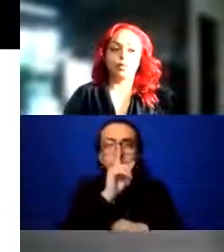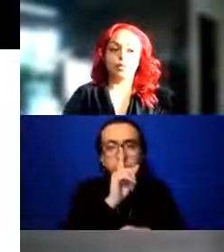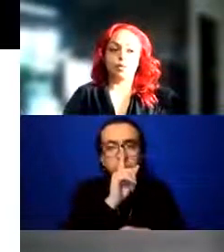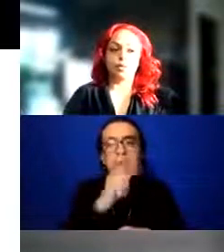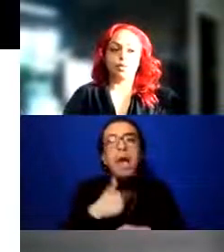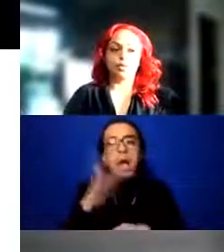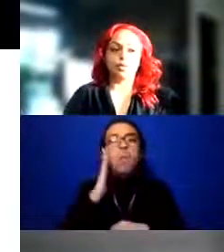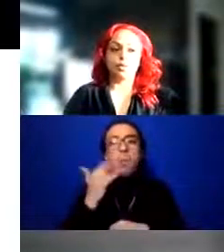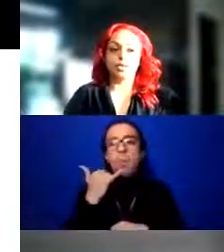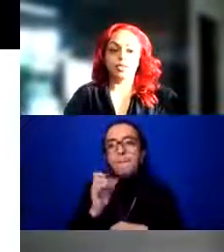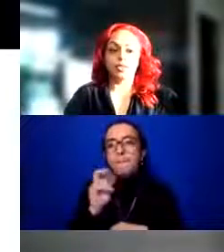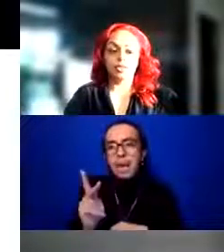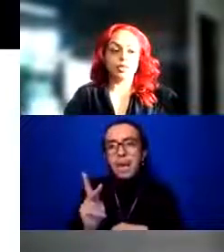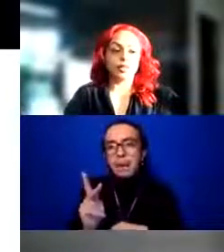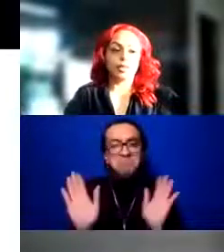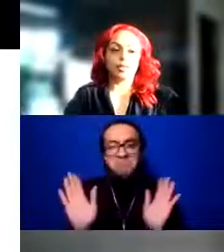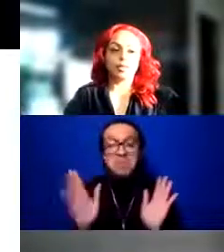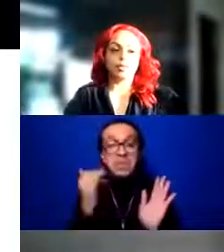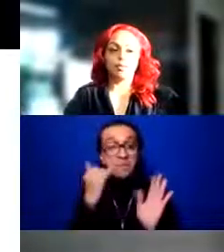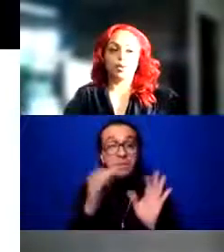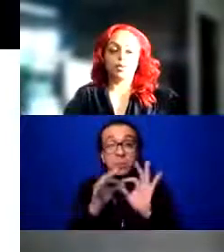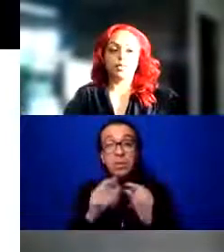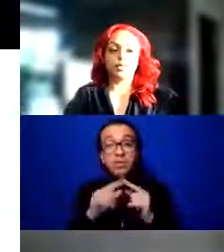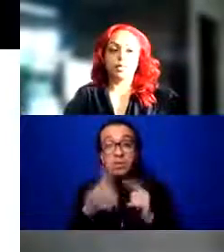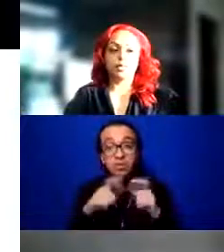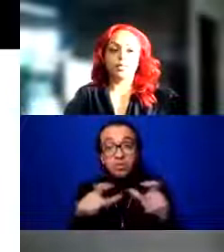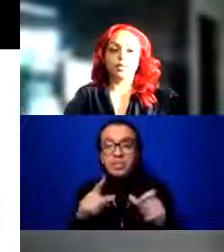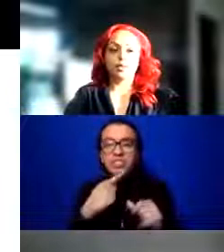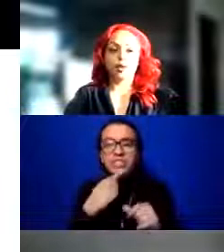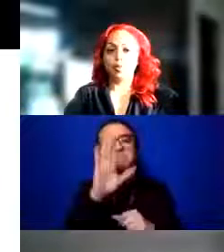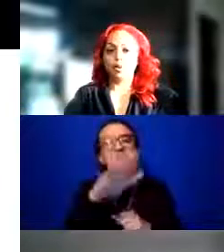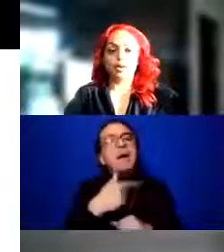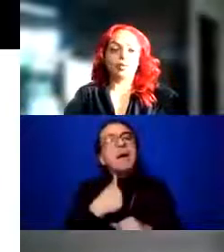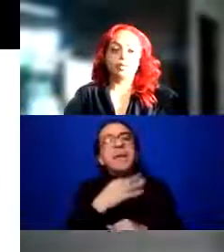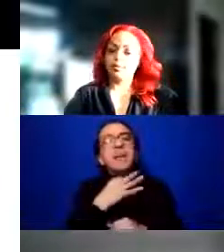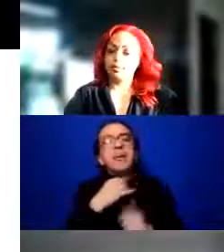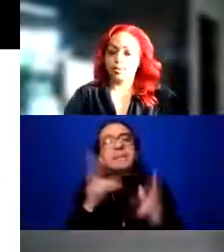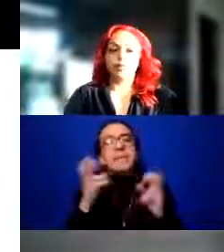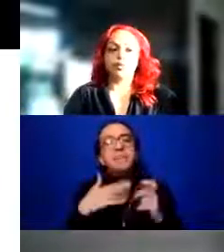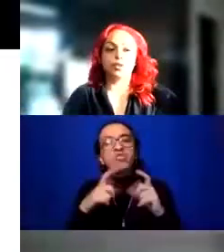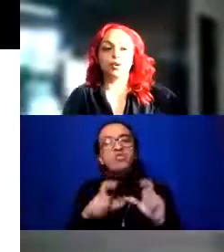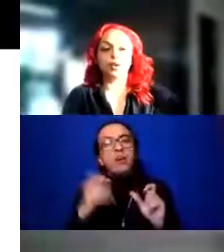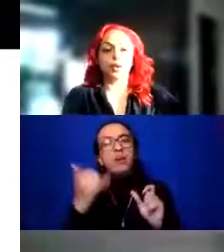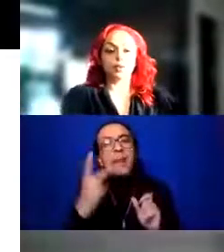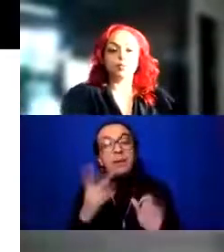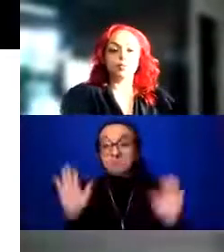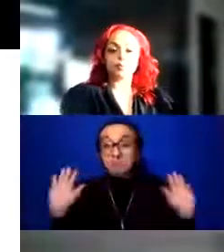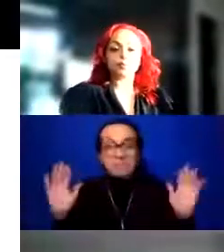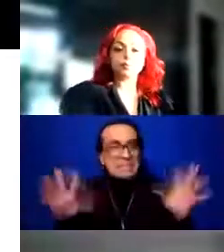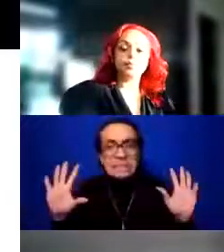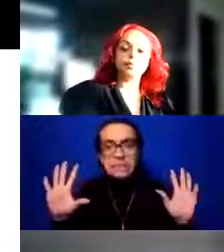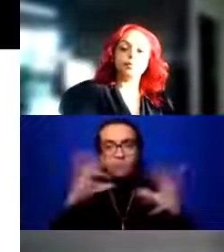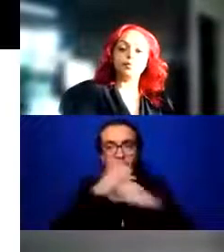if it's regarding the status on your check, say, I just want to see the status, call me back, and I'll be sure to call you back.